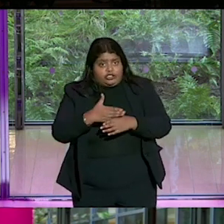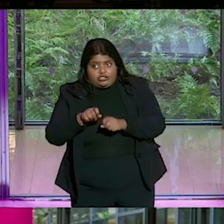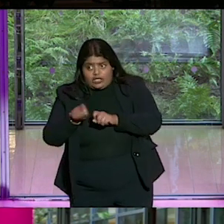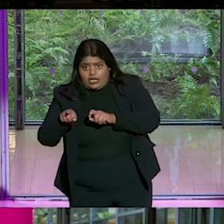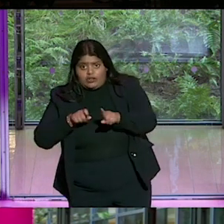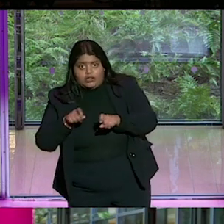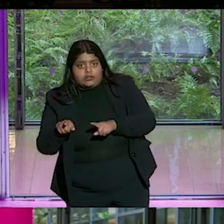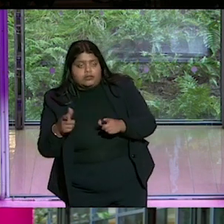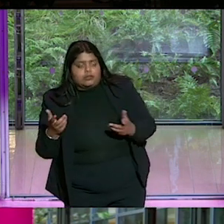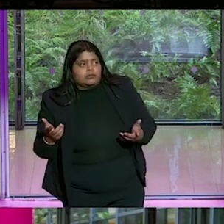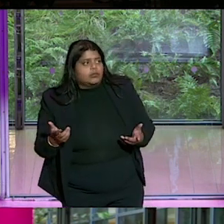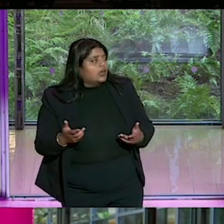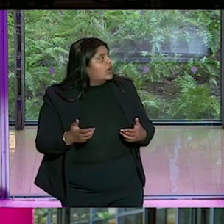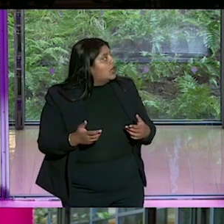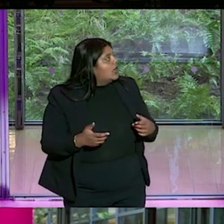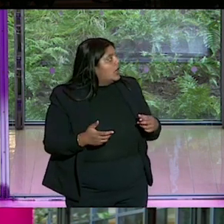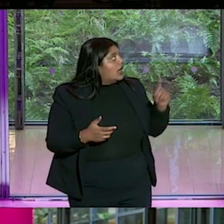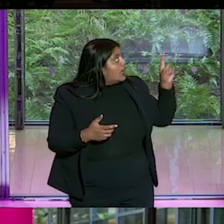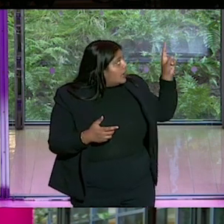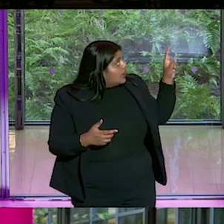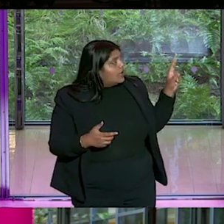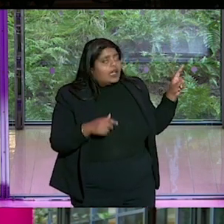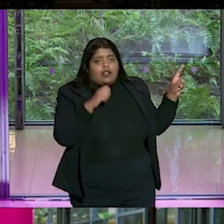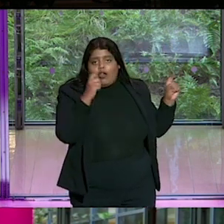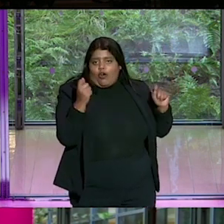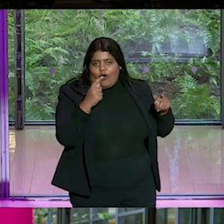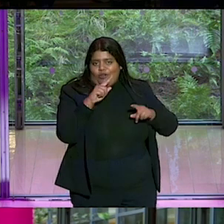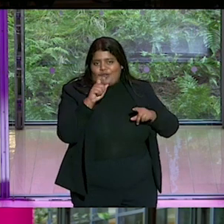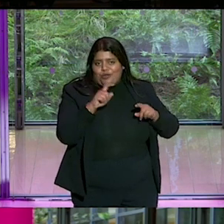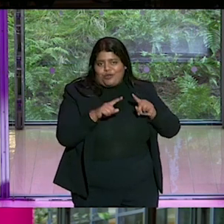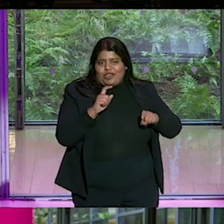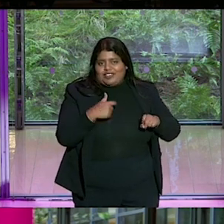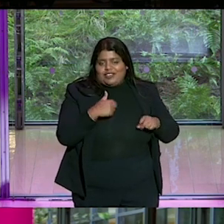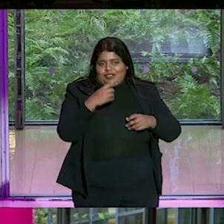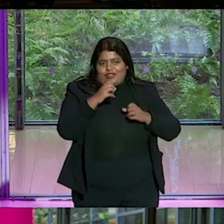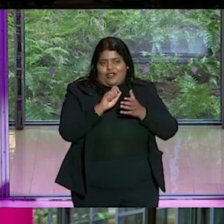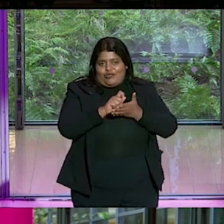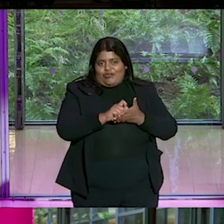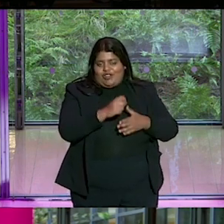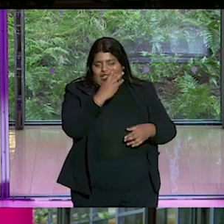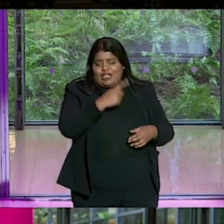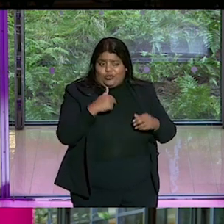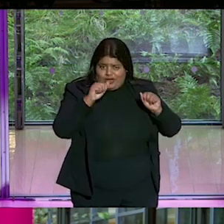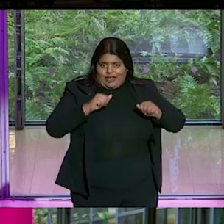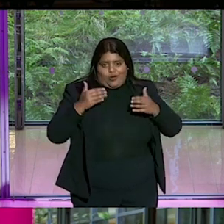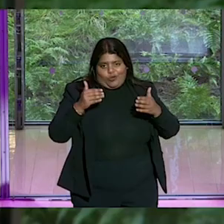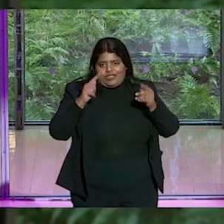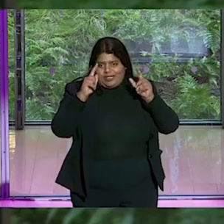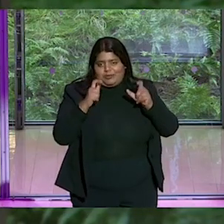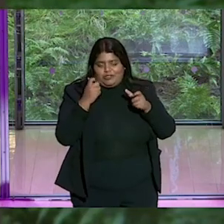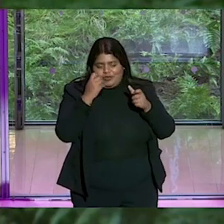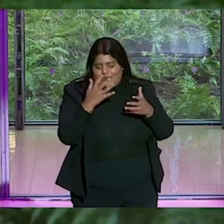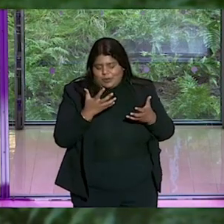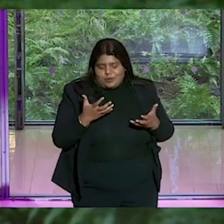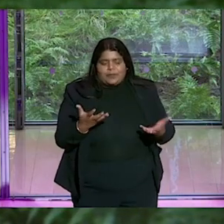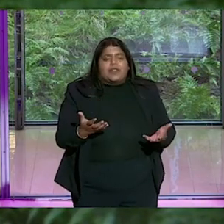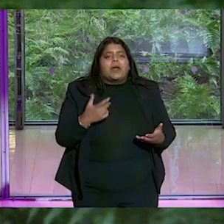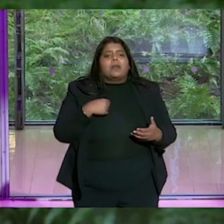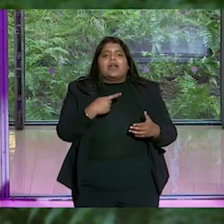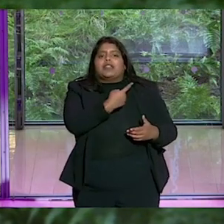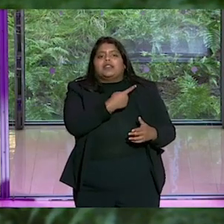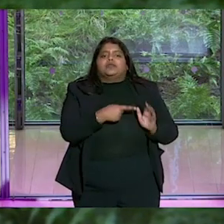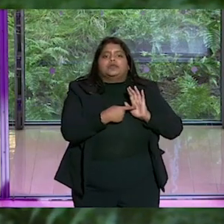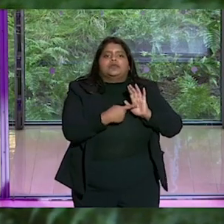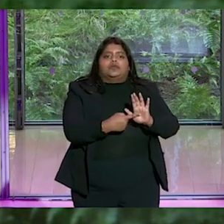all of the questions that are actually written here, although you're welcome to take a picture if you like. It's more to demonstrate